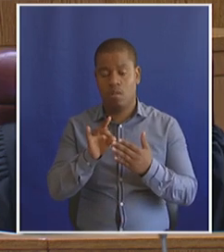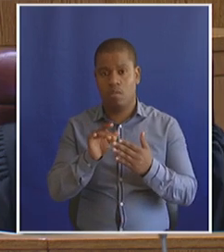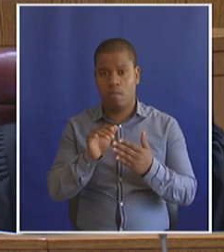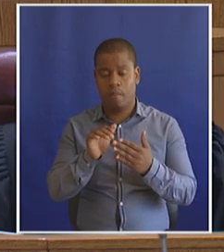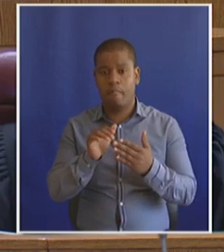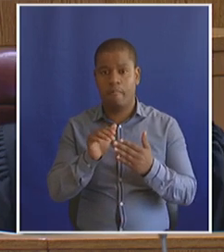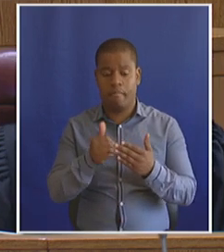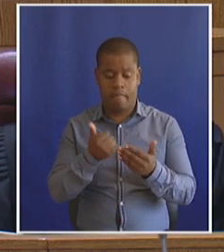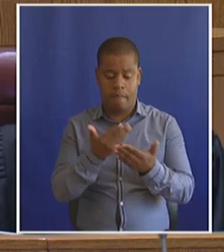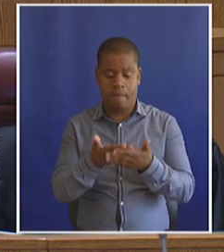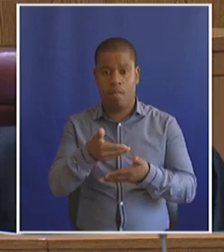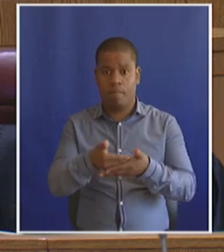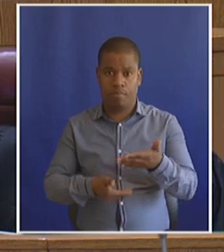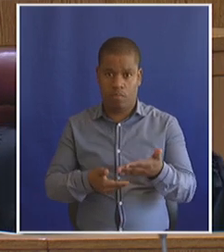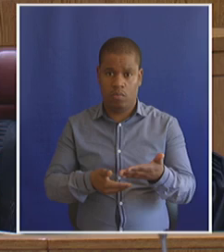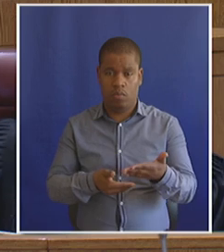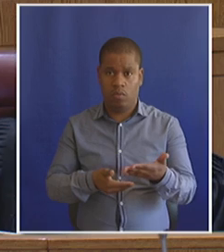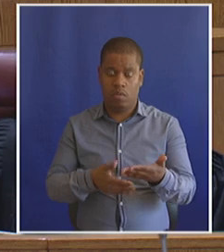on this.